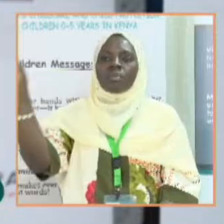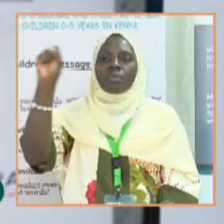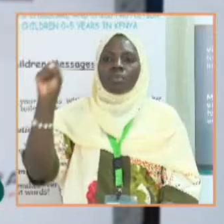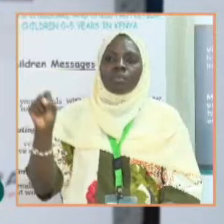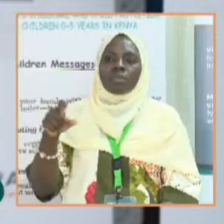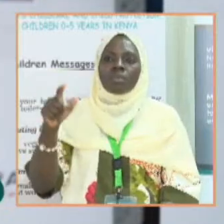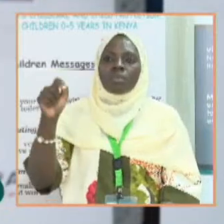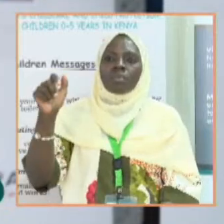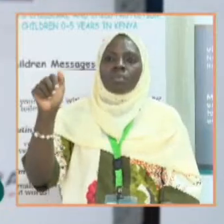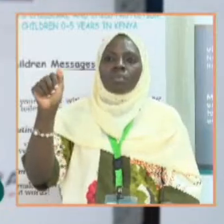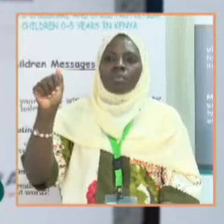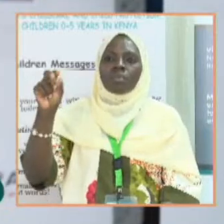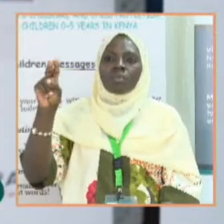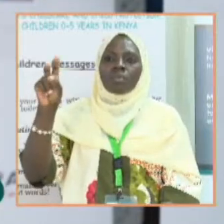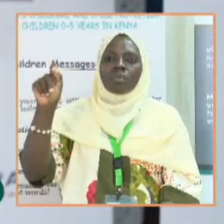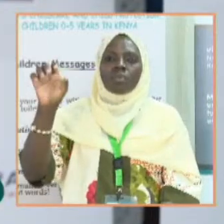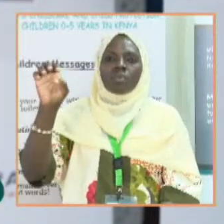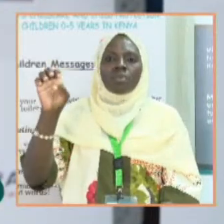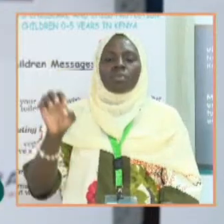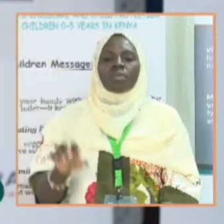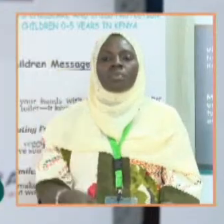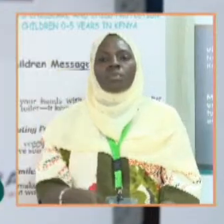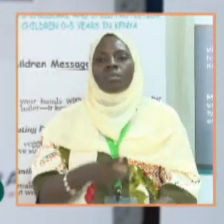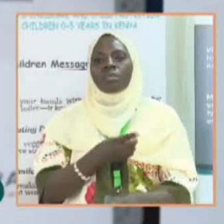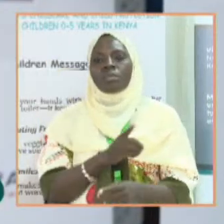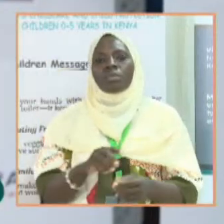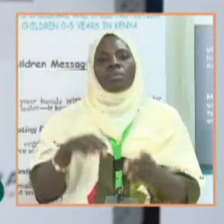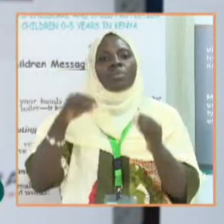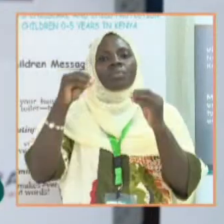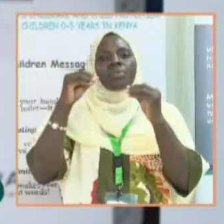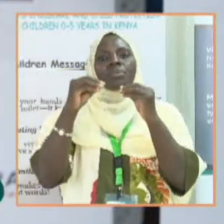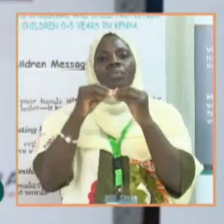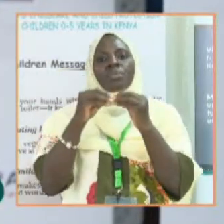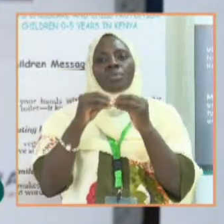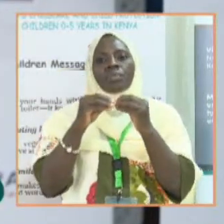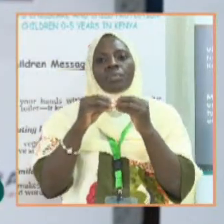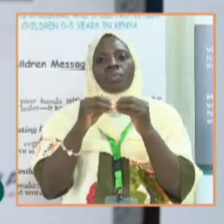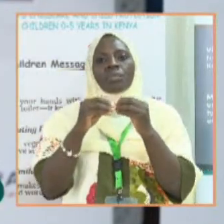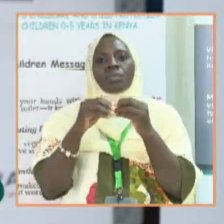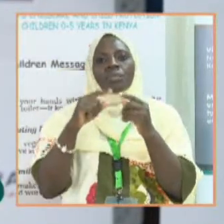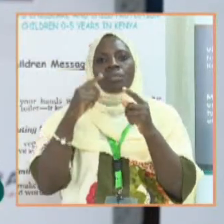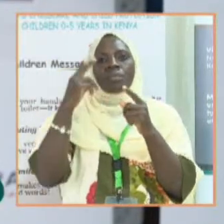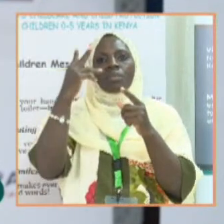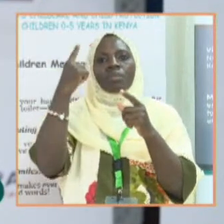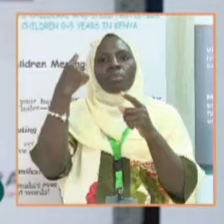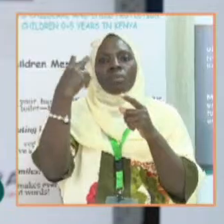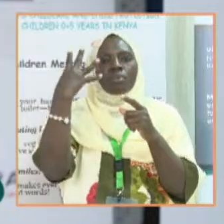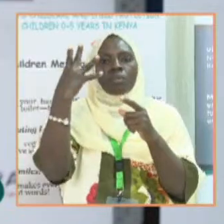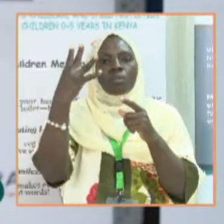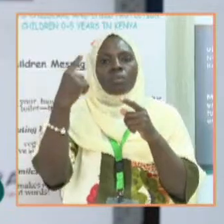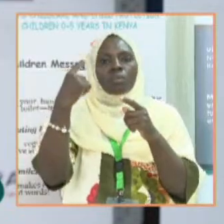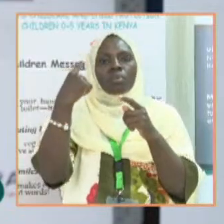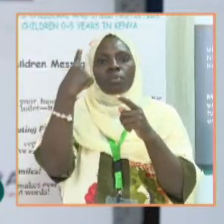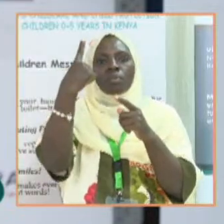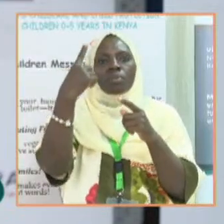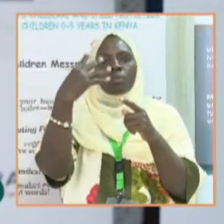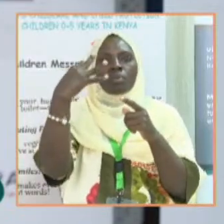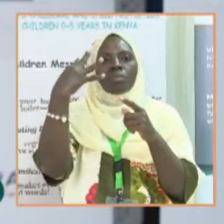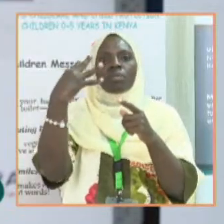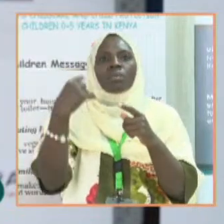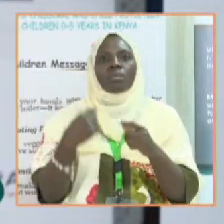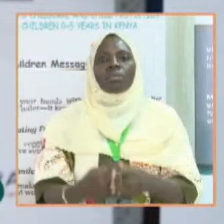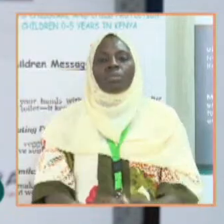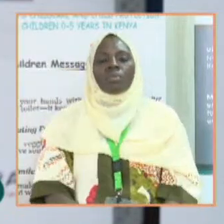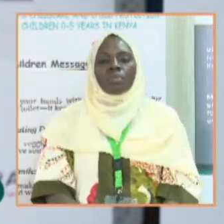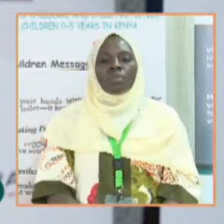meet at least quarterly for this one, but their role that comes in is to supplement human resources and